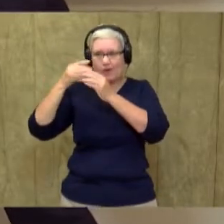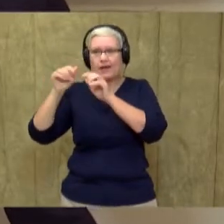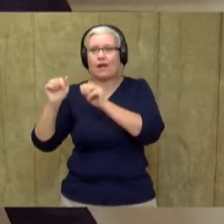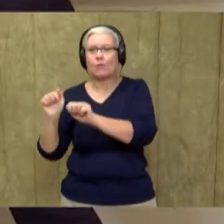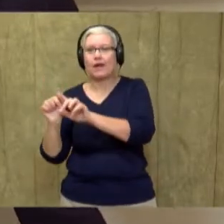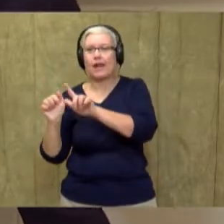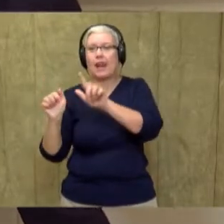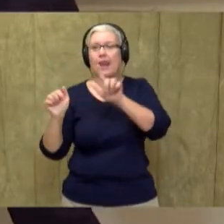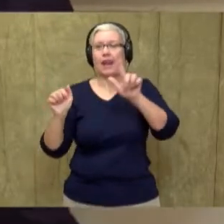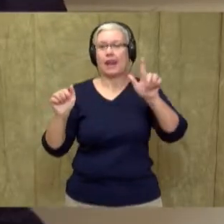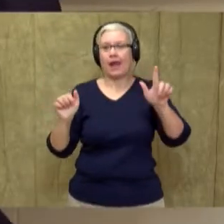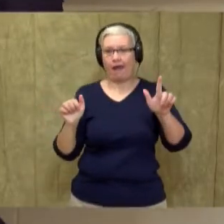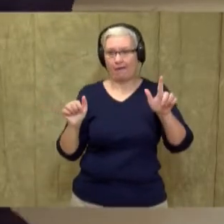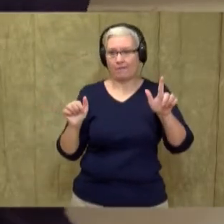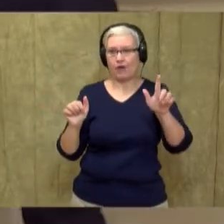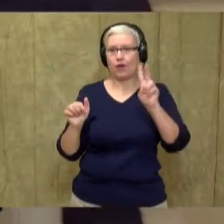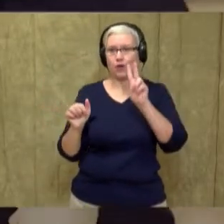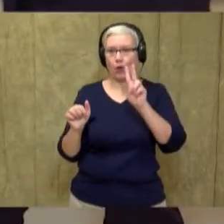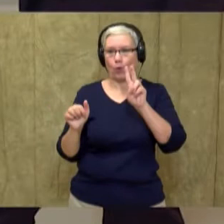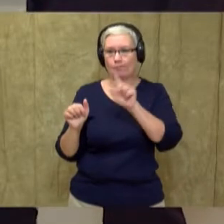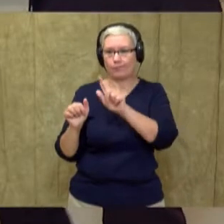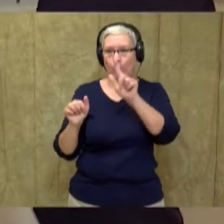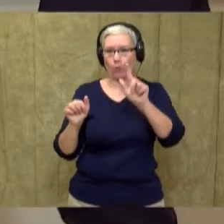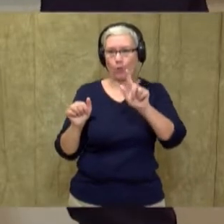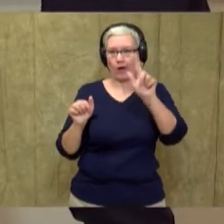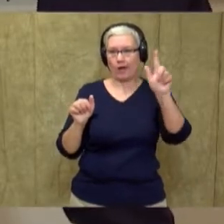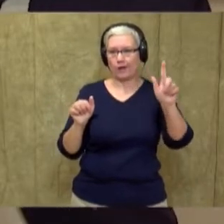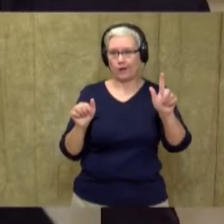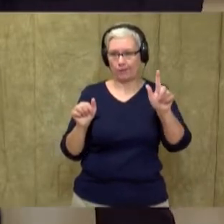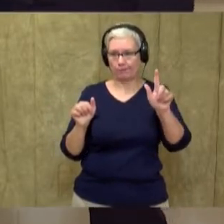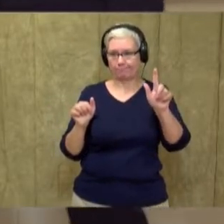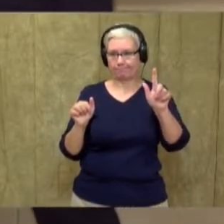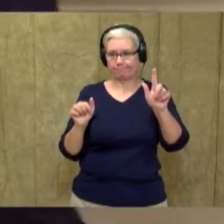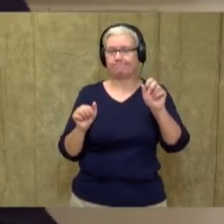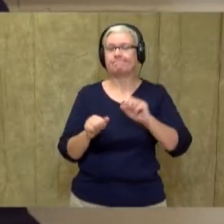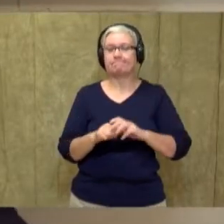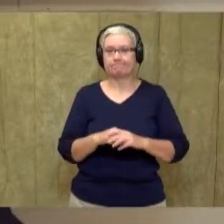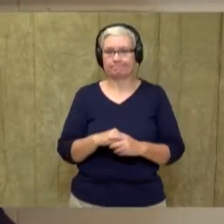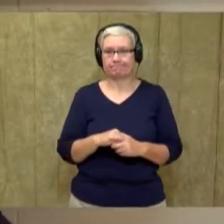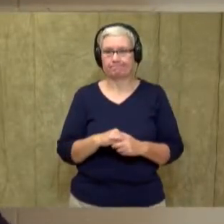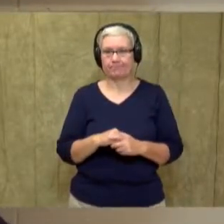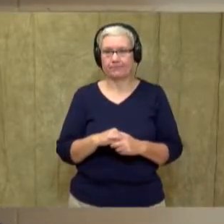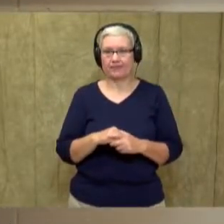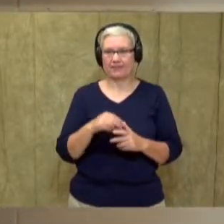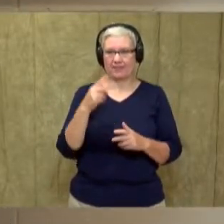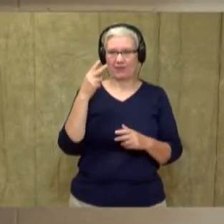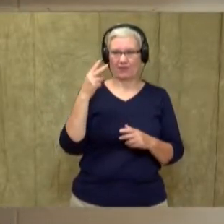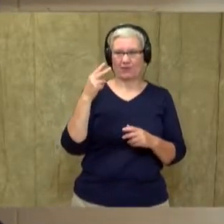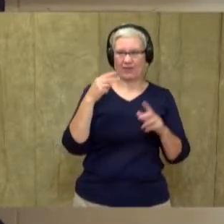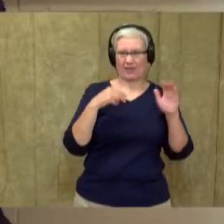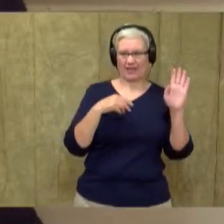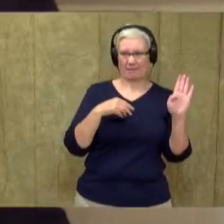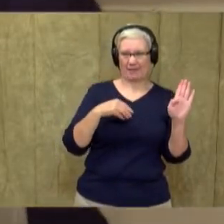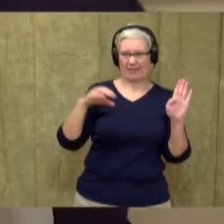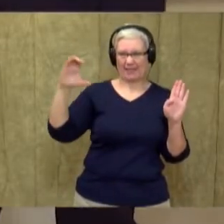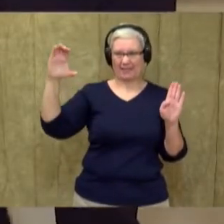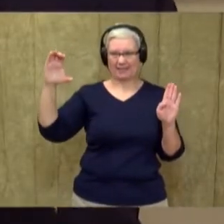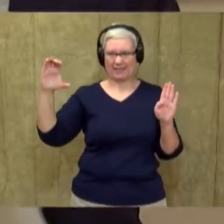2 units compared to our original x squared function. So if I'm looking at C and I'm looking at B, when I'm